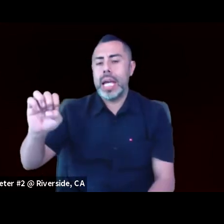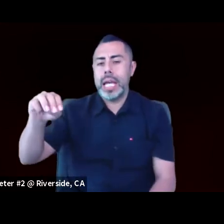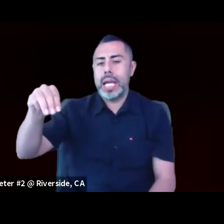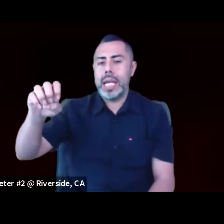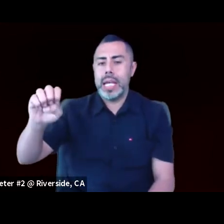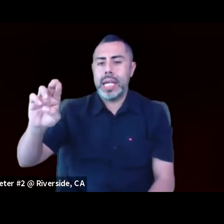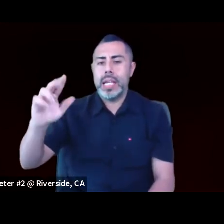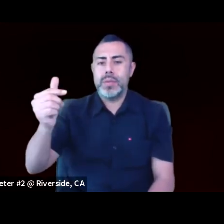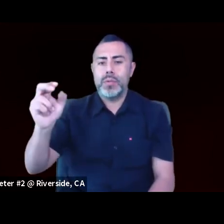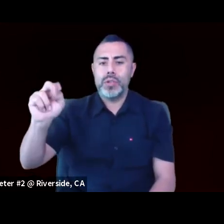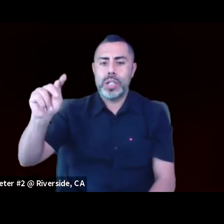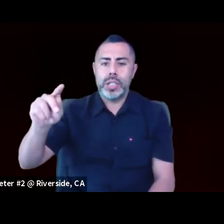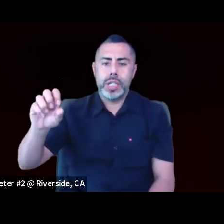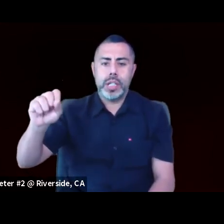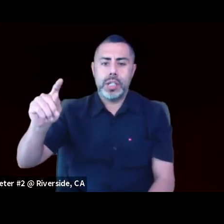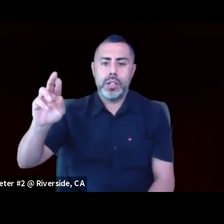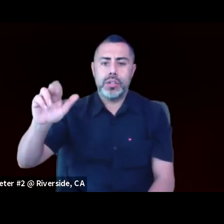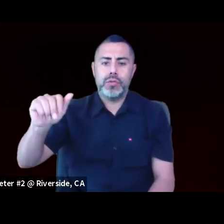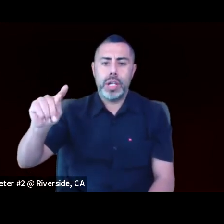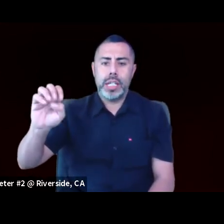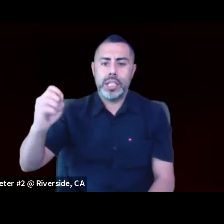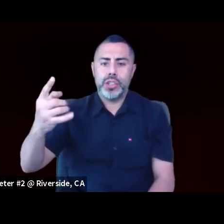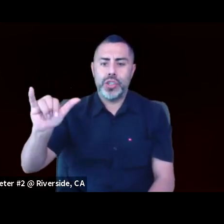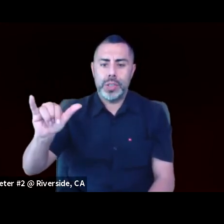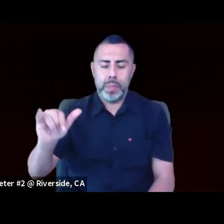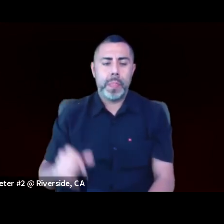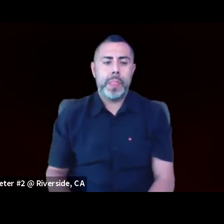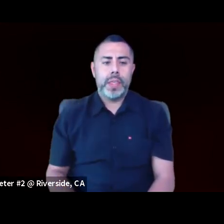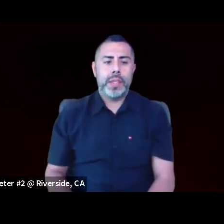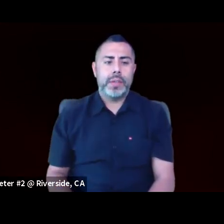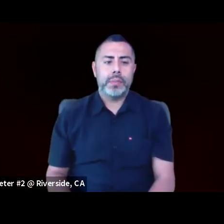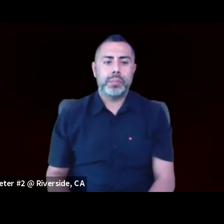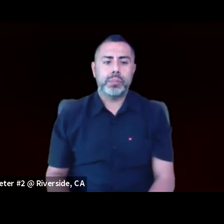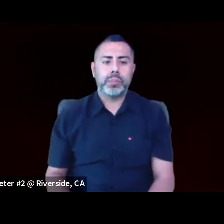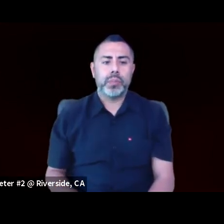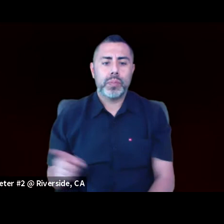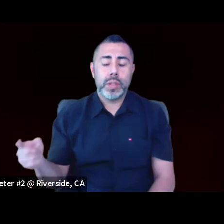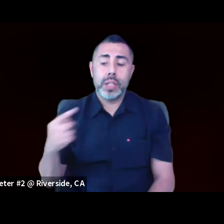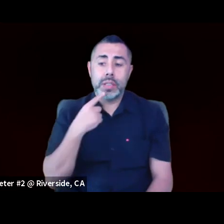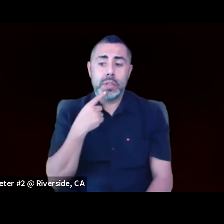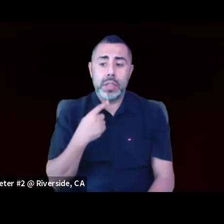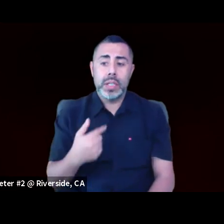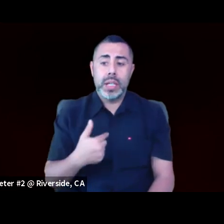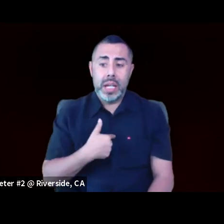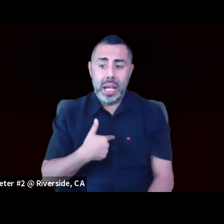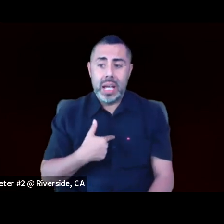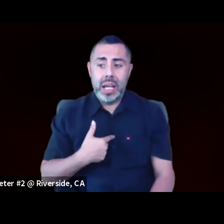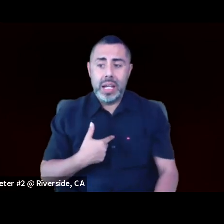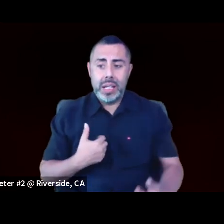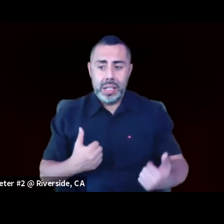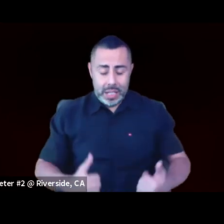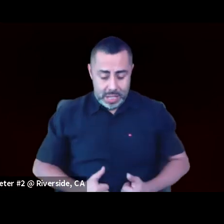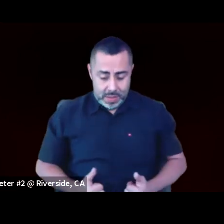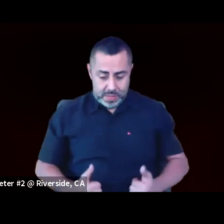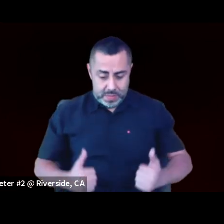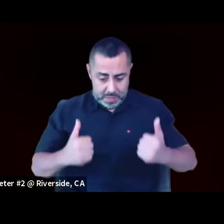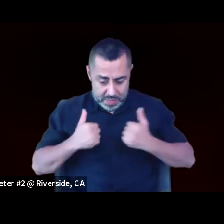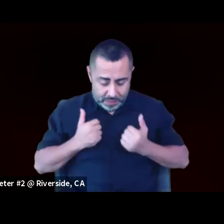I am living a life I don't regret.